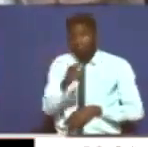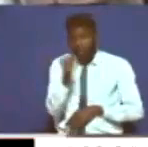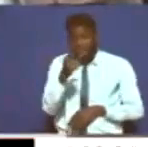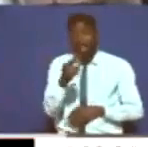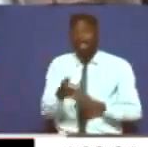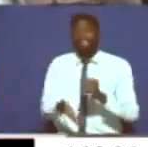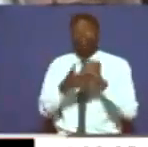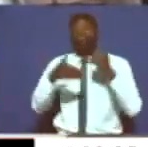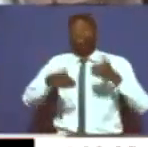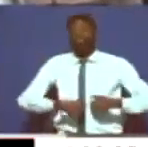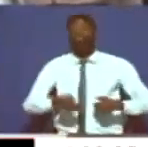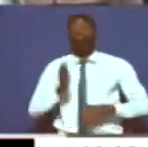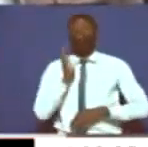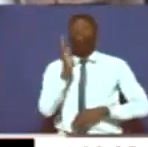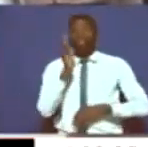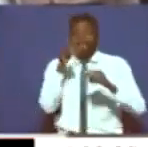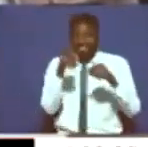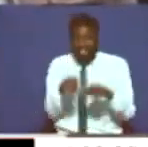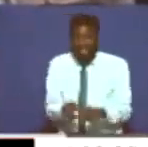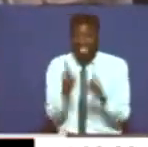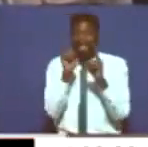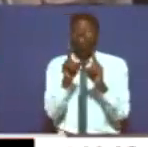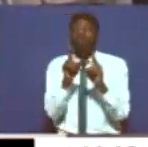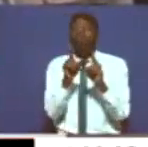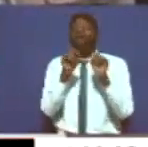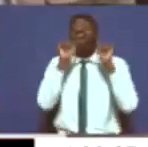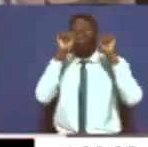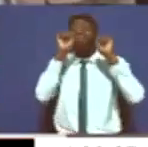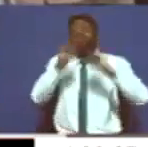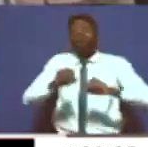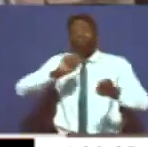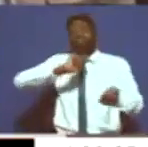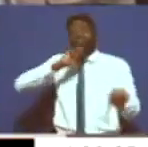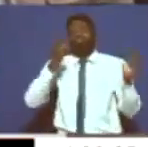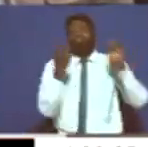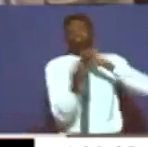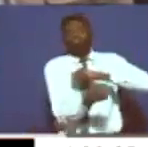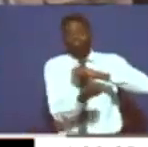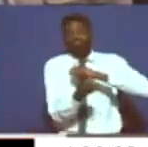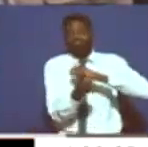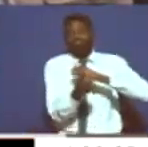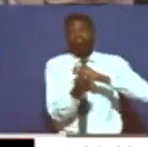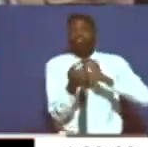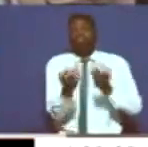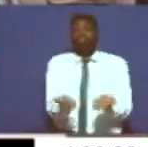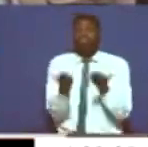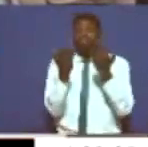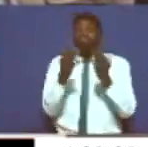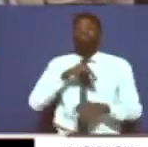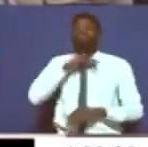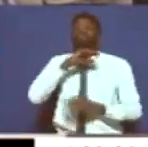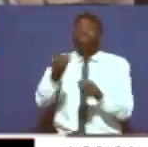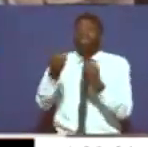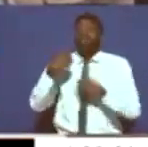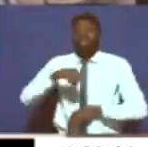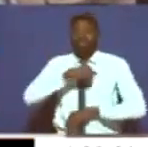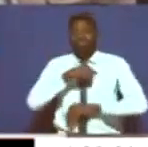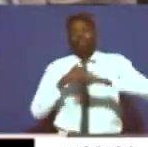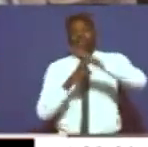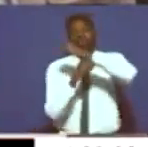a foundation so that we transform into what we want to become. Baba is giving us a foundation to be able